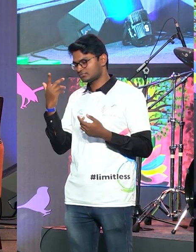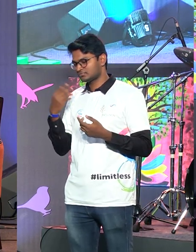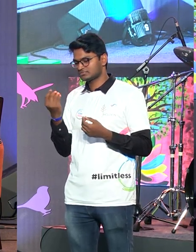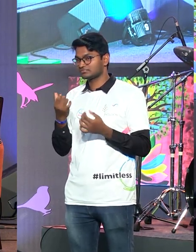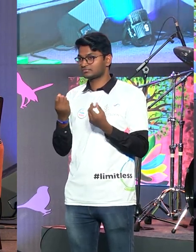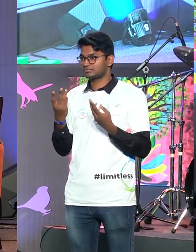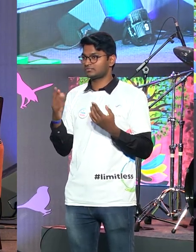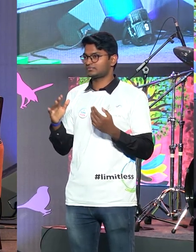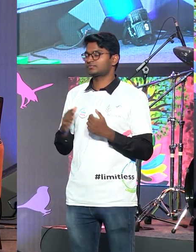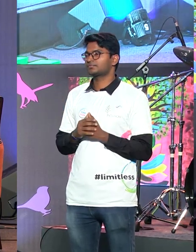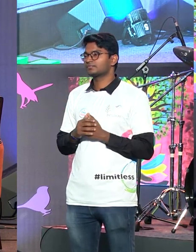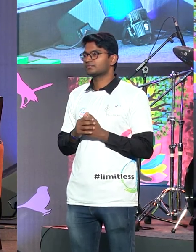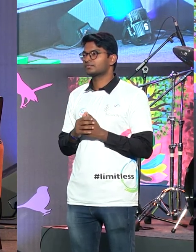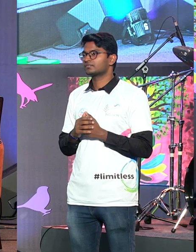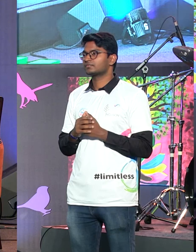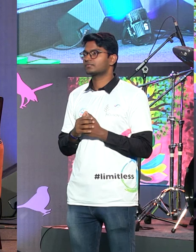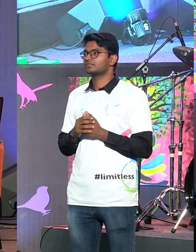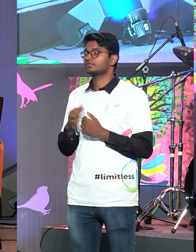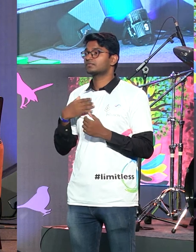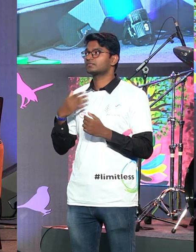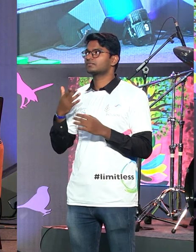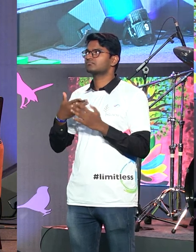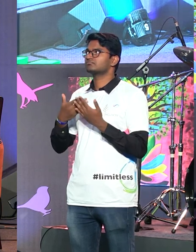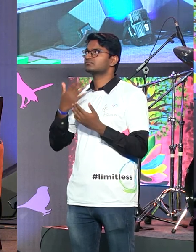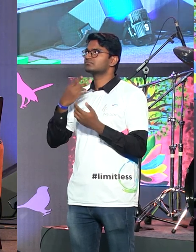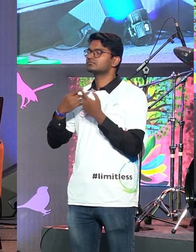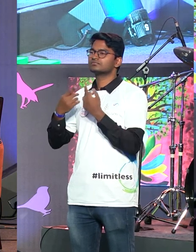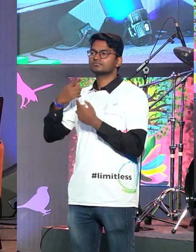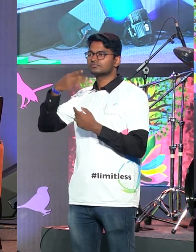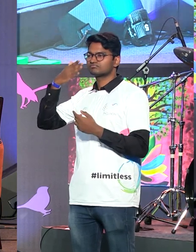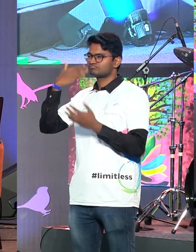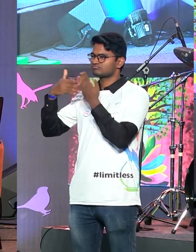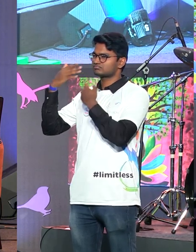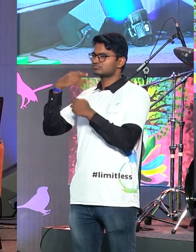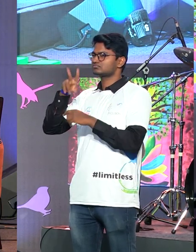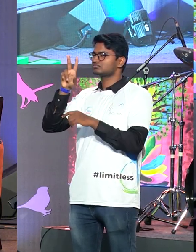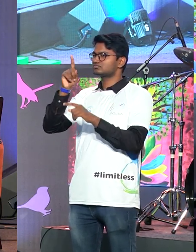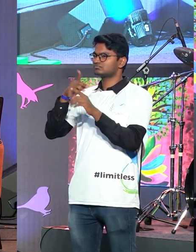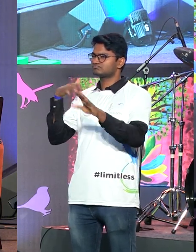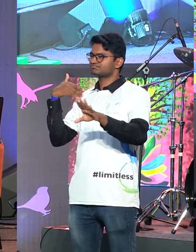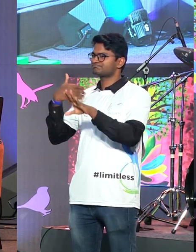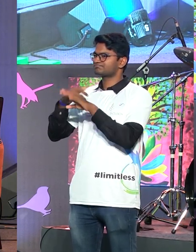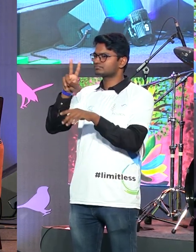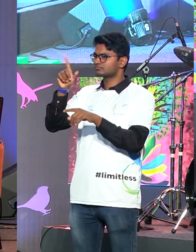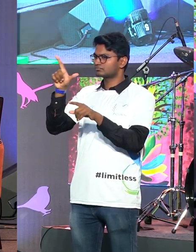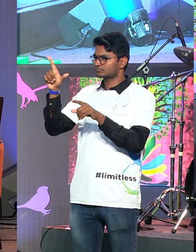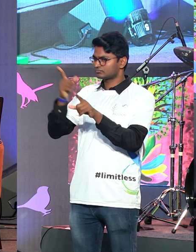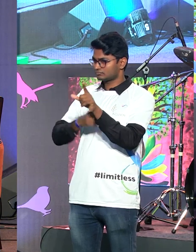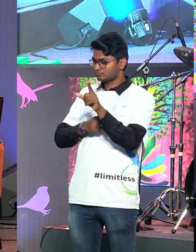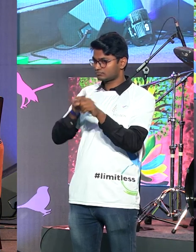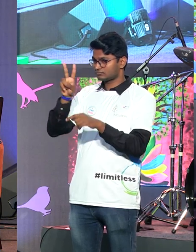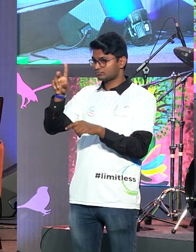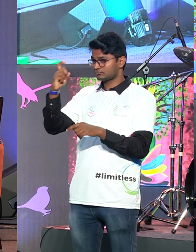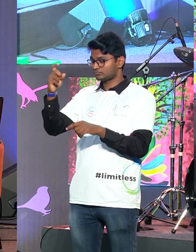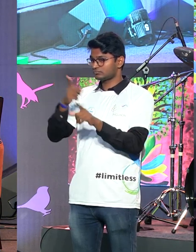numbers. In the last 27 years in the history of Hollywood,